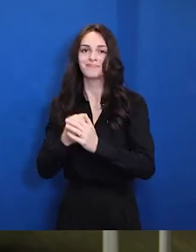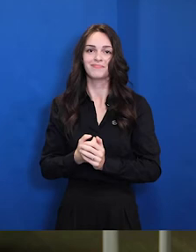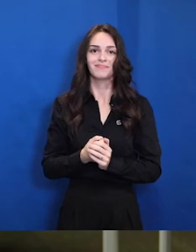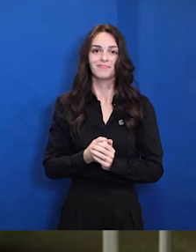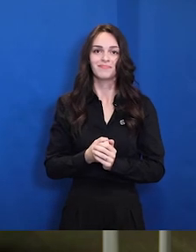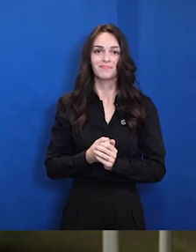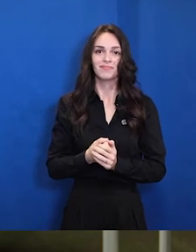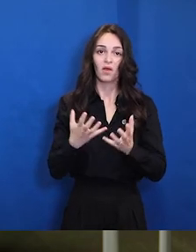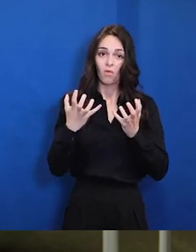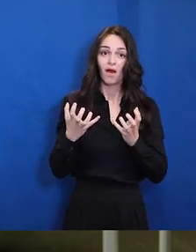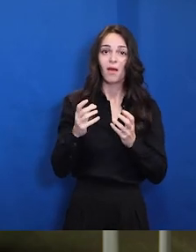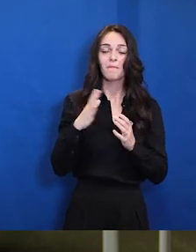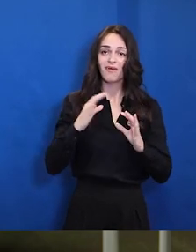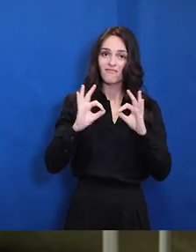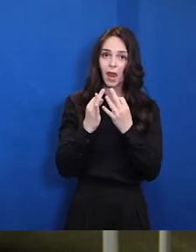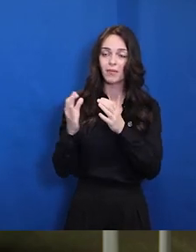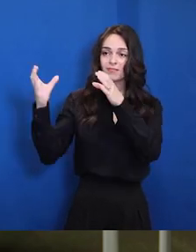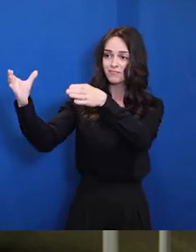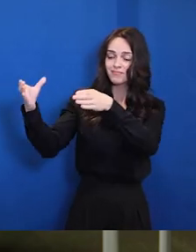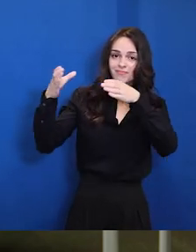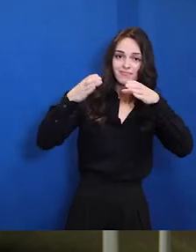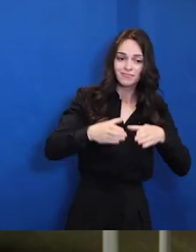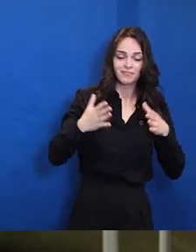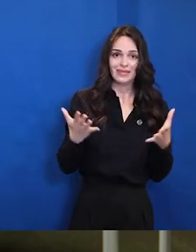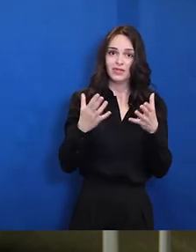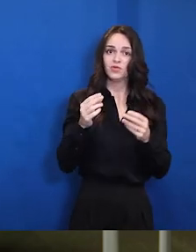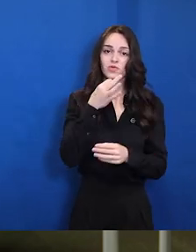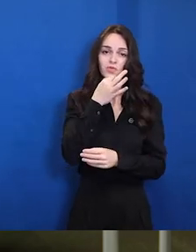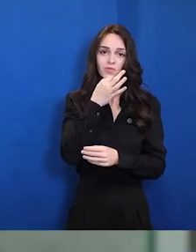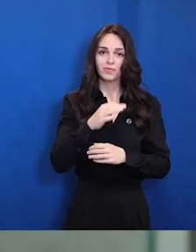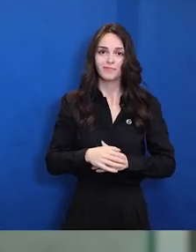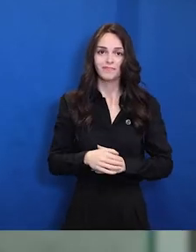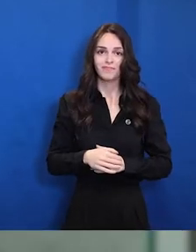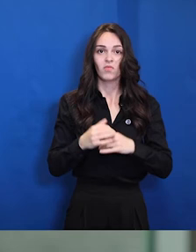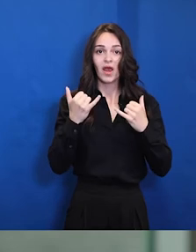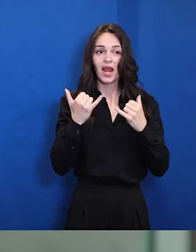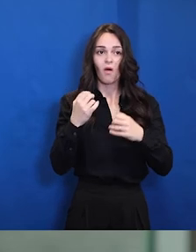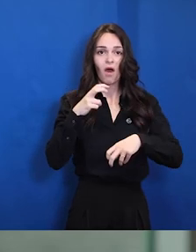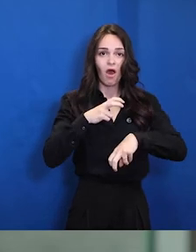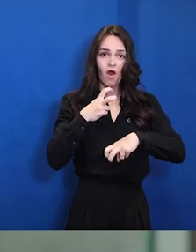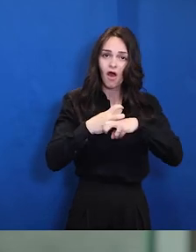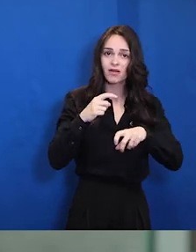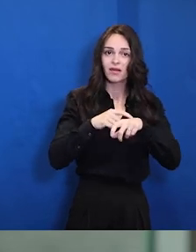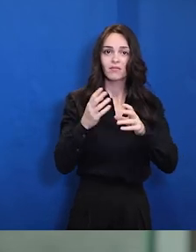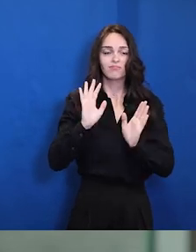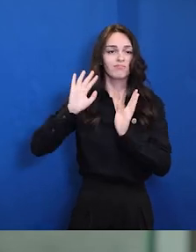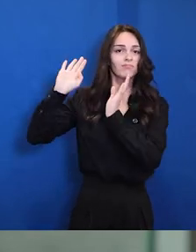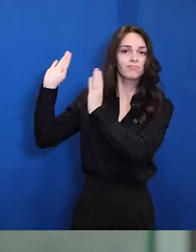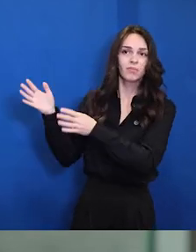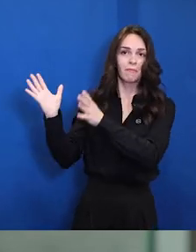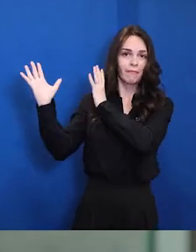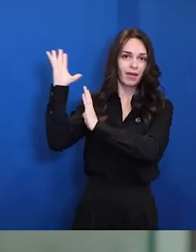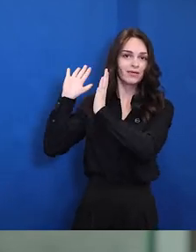ones. I too look forward to being with my family soon. Hopefully, the hardest times are